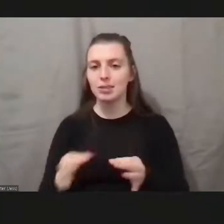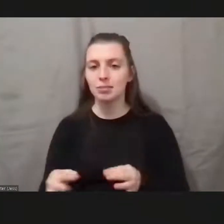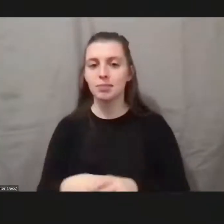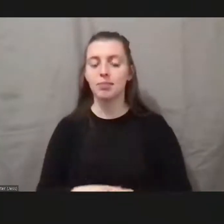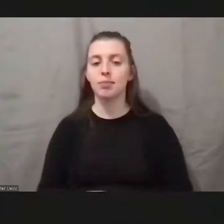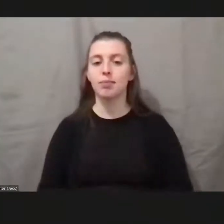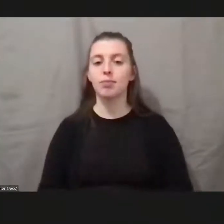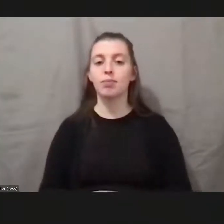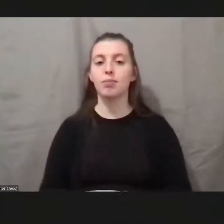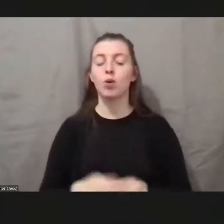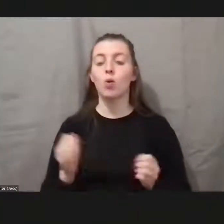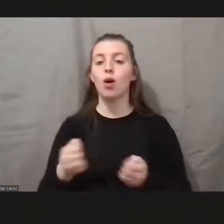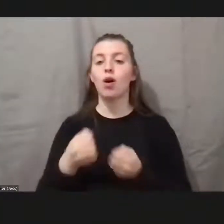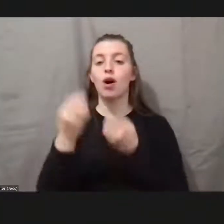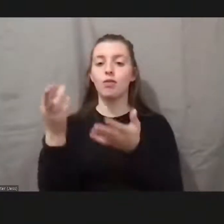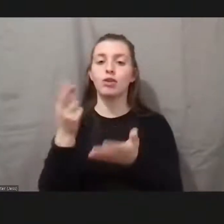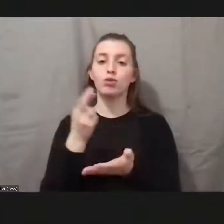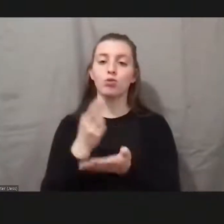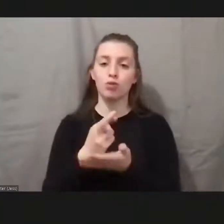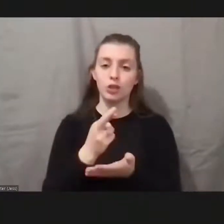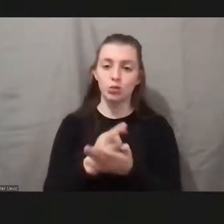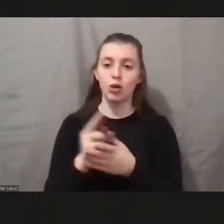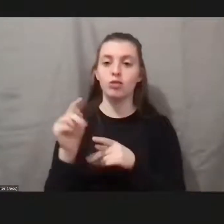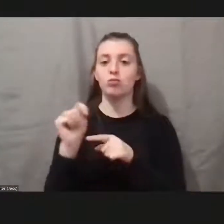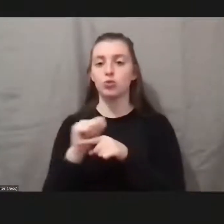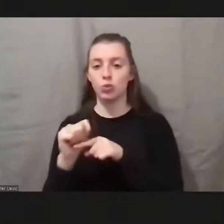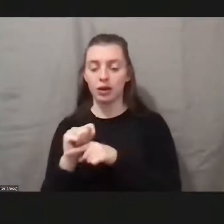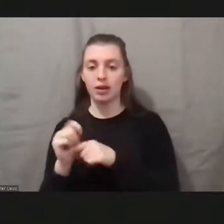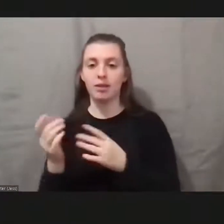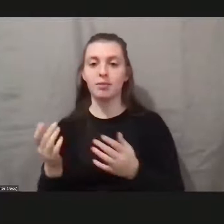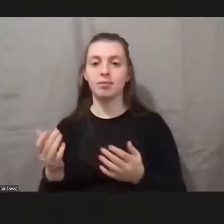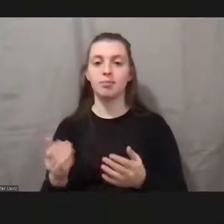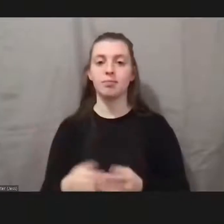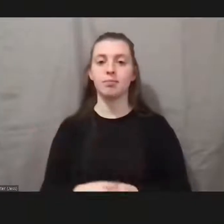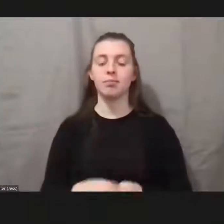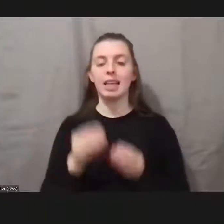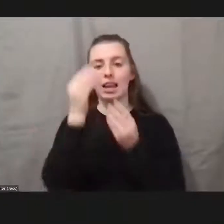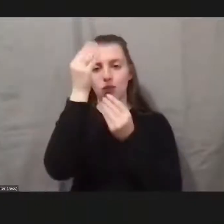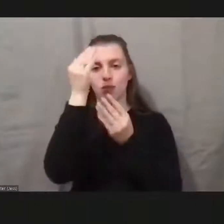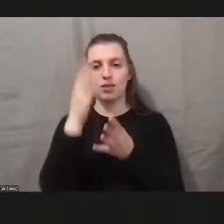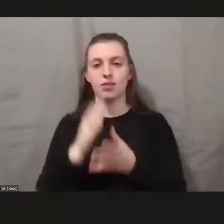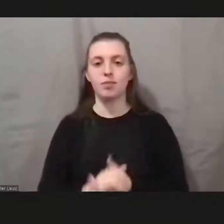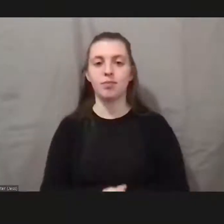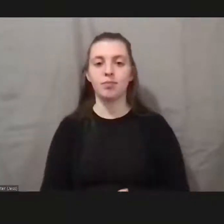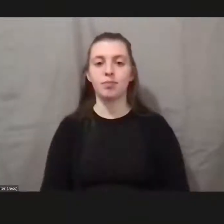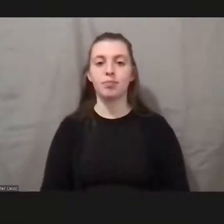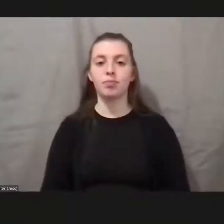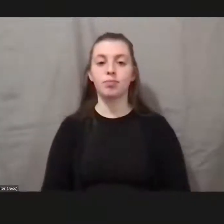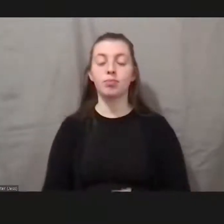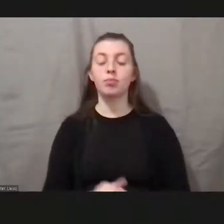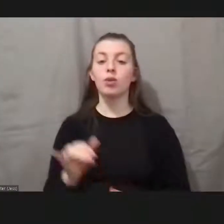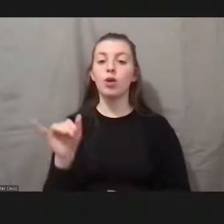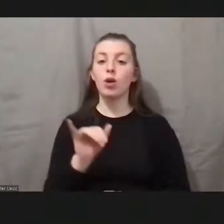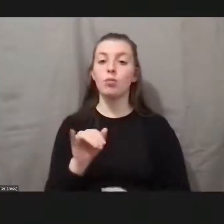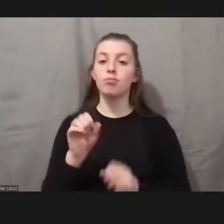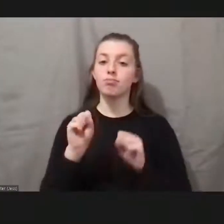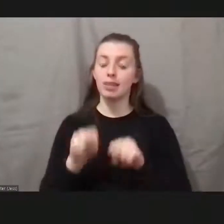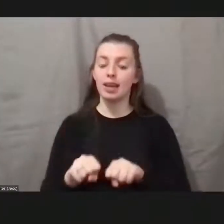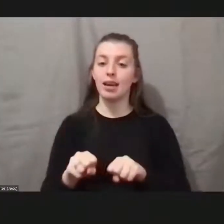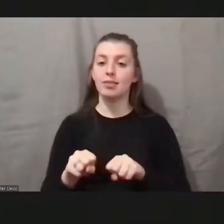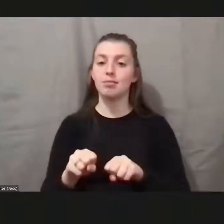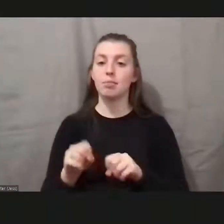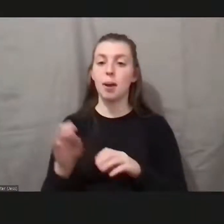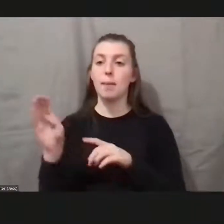resources around the grants and training that are available. We are also able to meet with businesses one-on-one to talk about